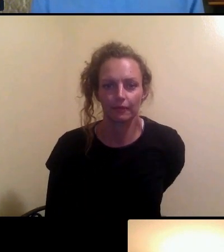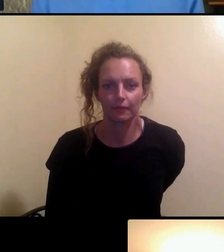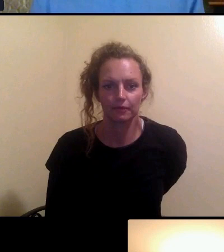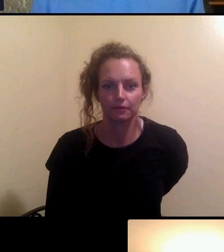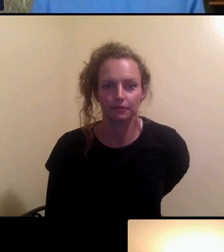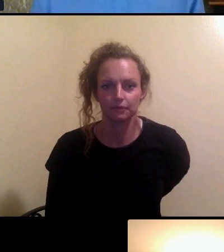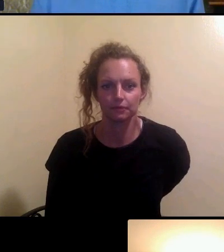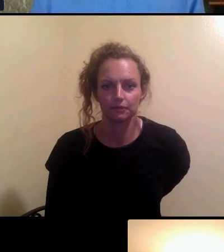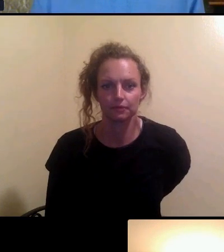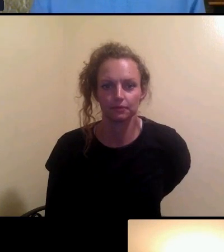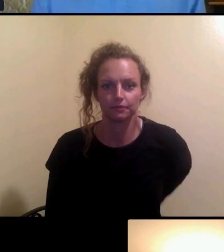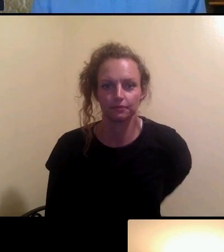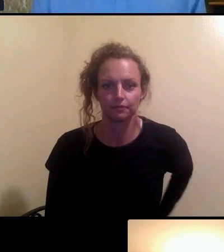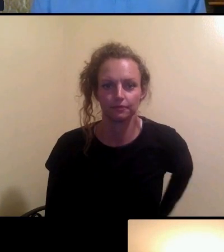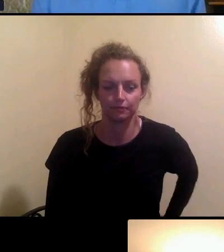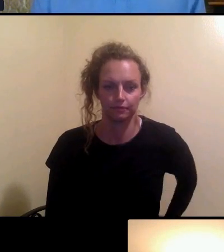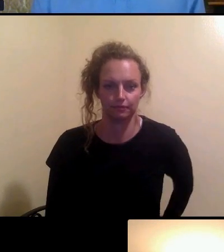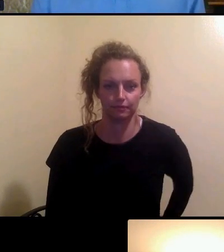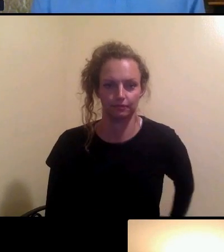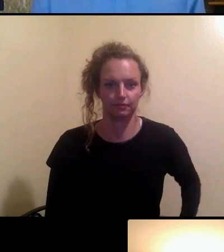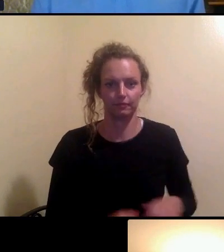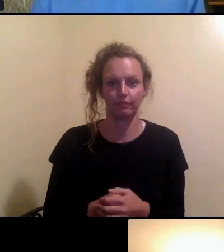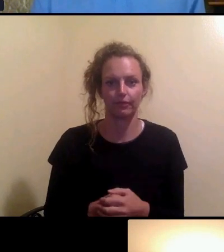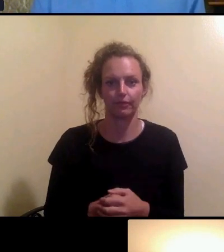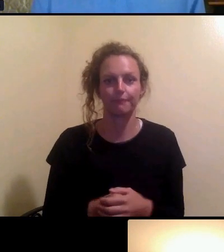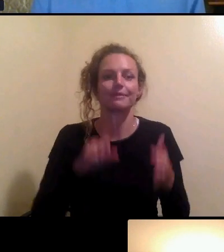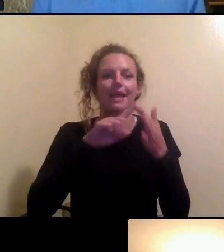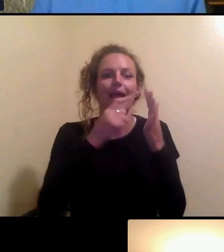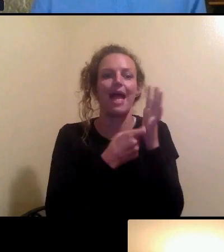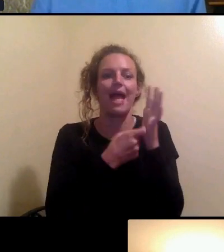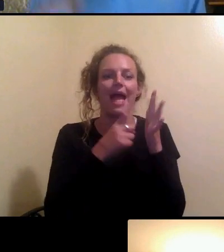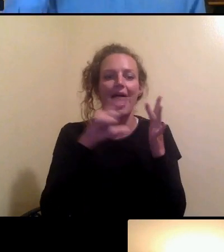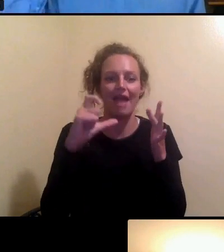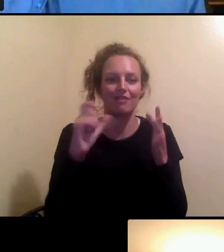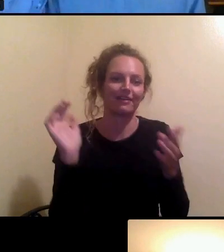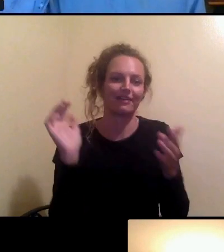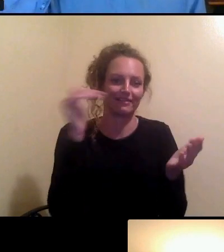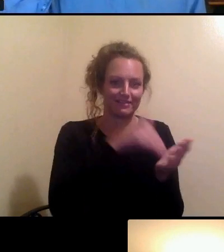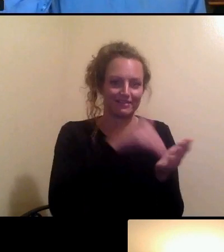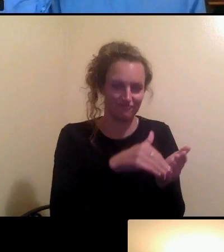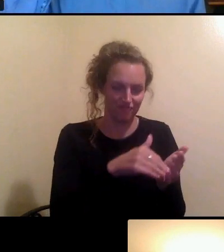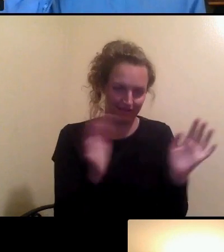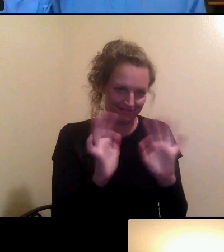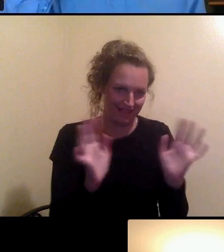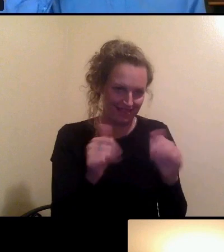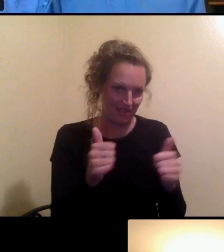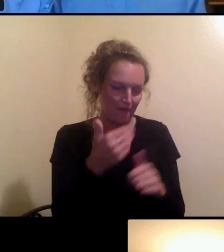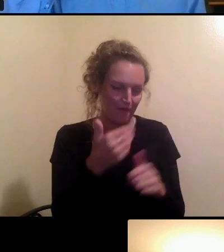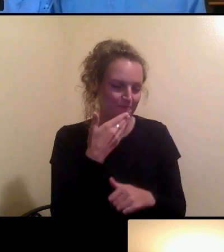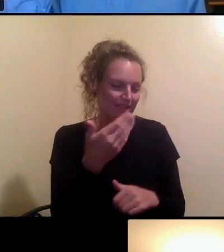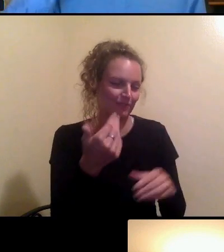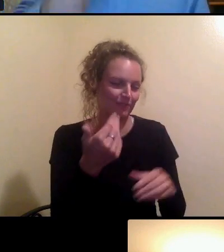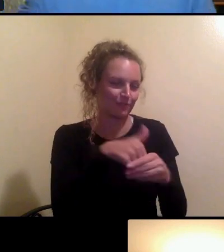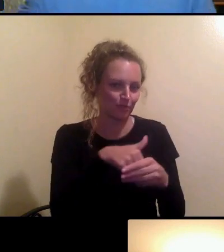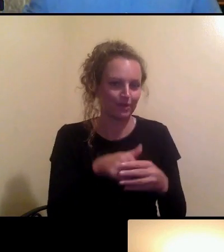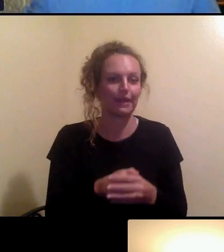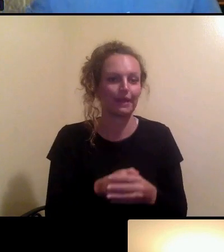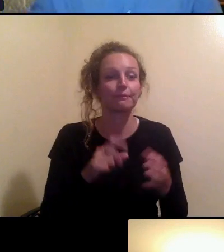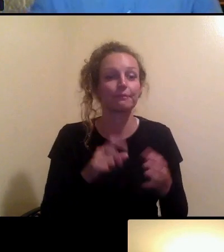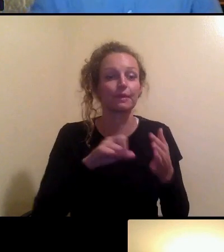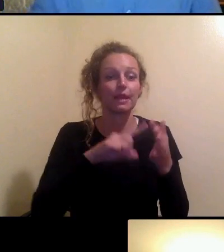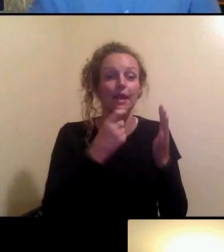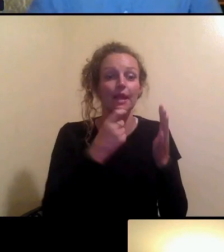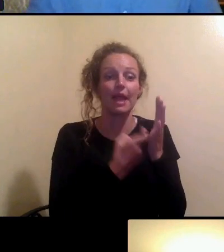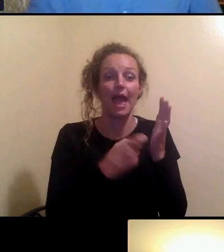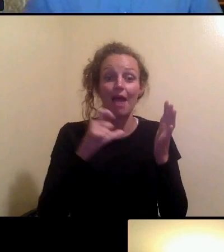Eric. Oh, Eric, you've arrived. Lovely. Hi, Eric. Lovely. Thank you for joining us. Eric, yes, can you please just give us a little background to